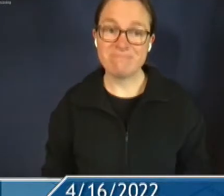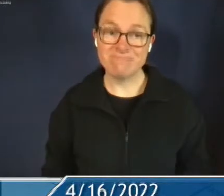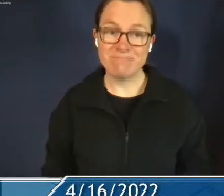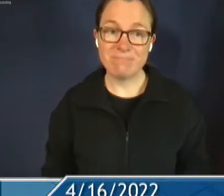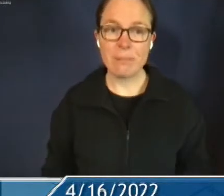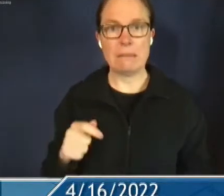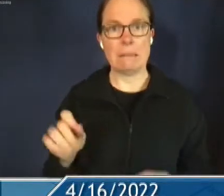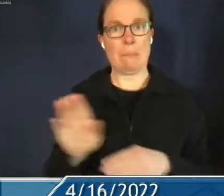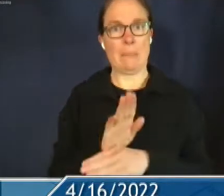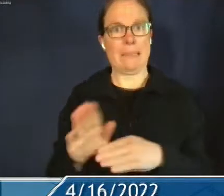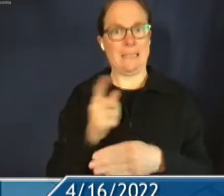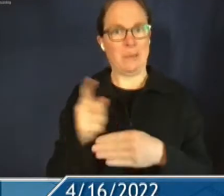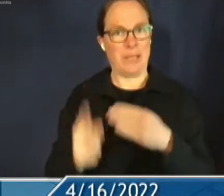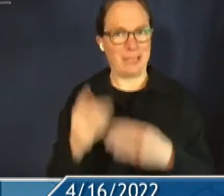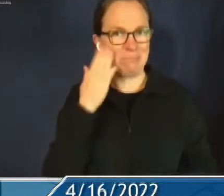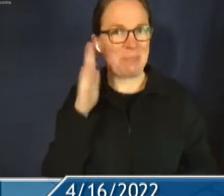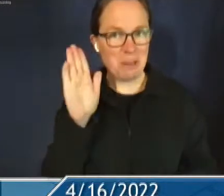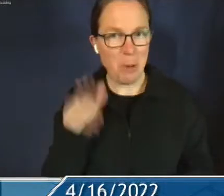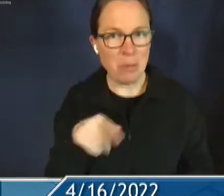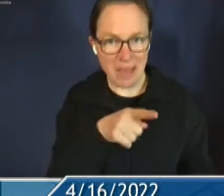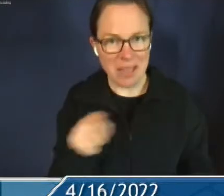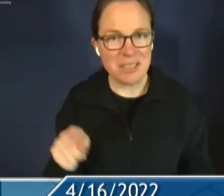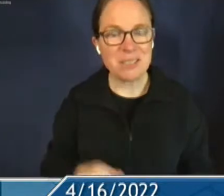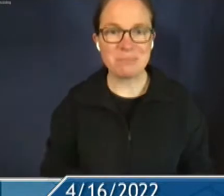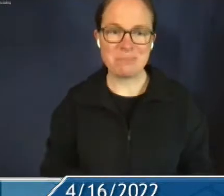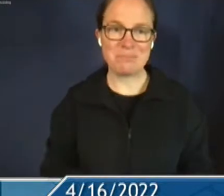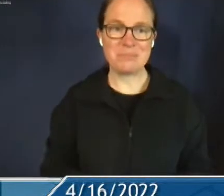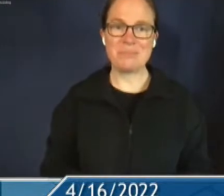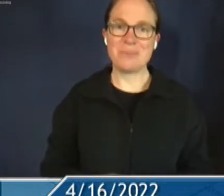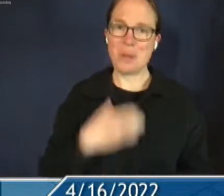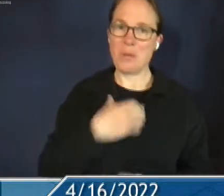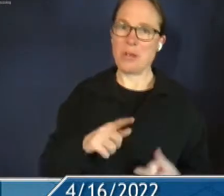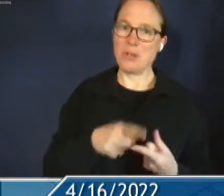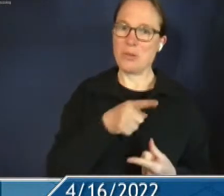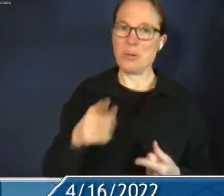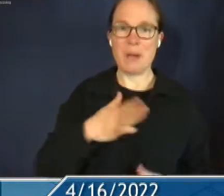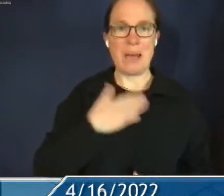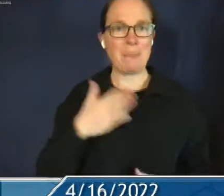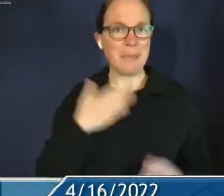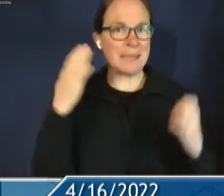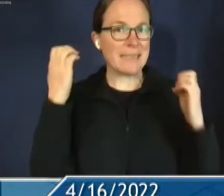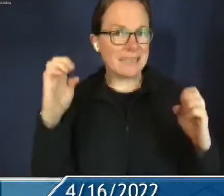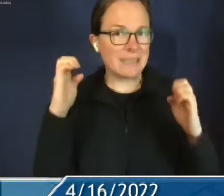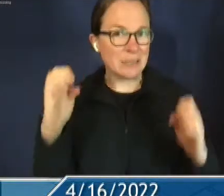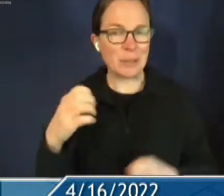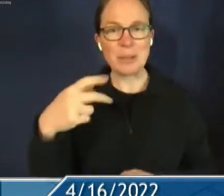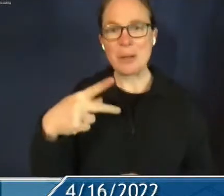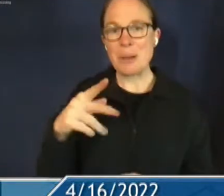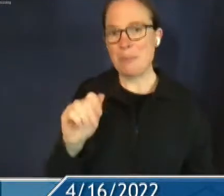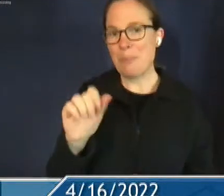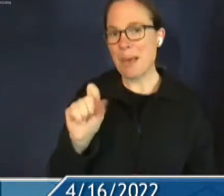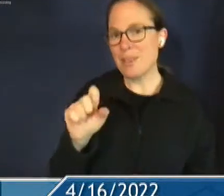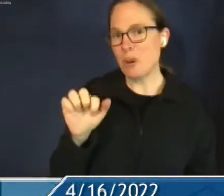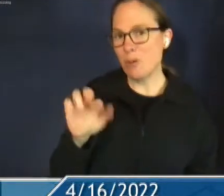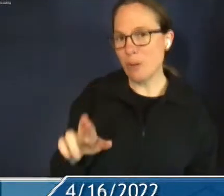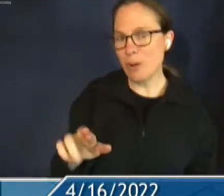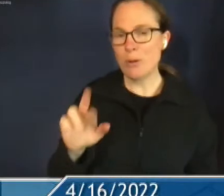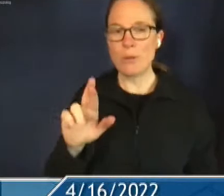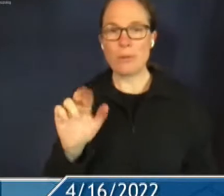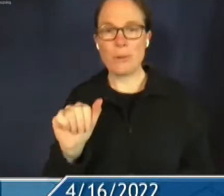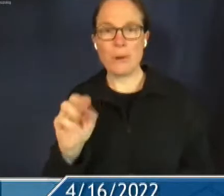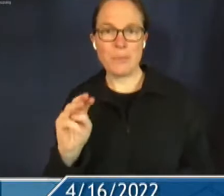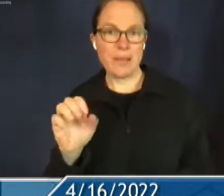busy weekend. I want to wish everybody a happy Easter and Passover and Ramadan. We thank you for being here